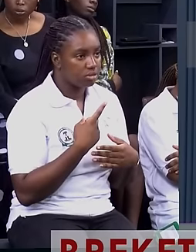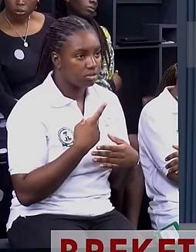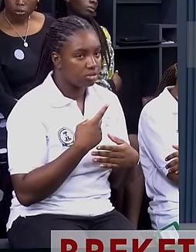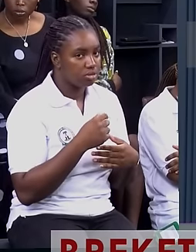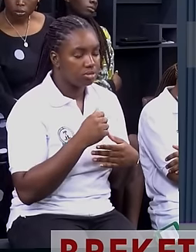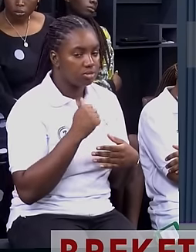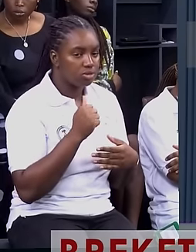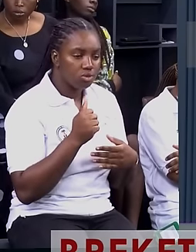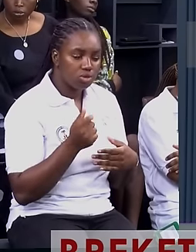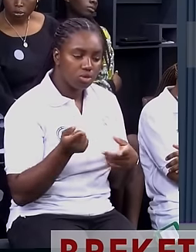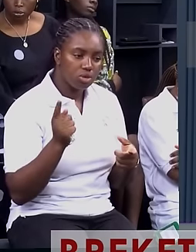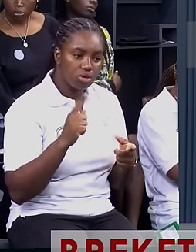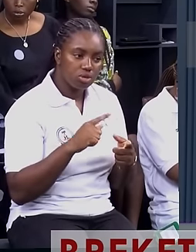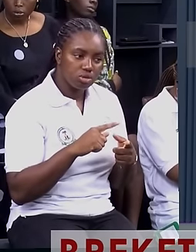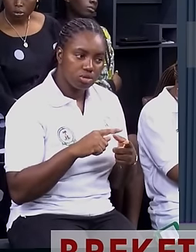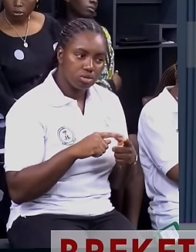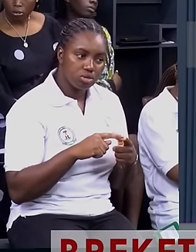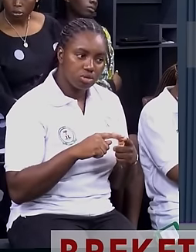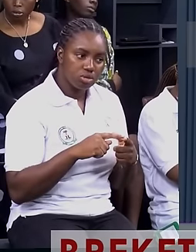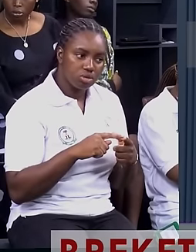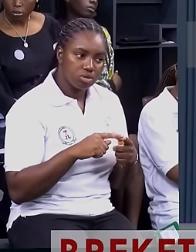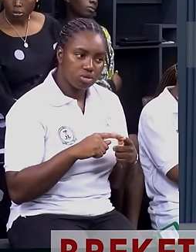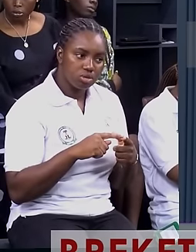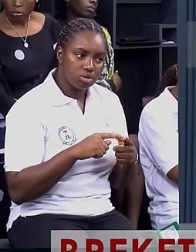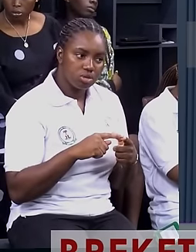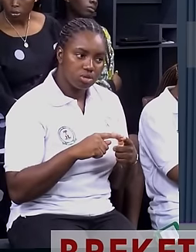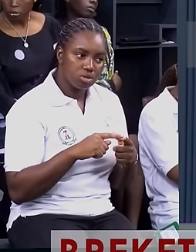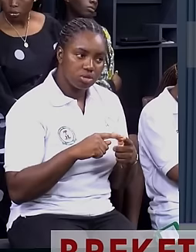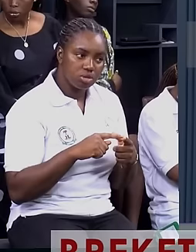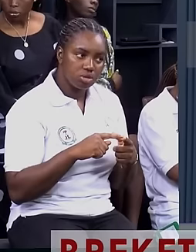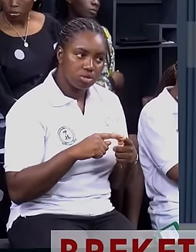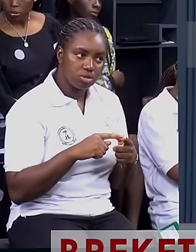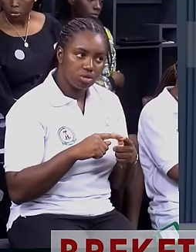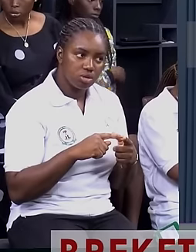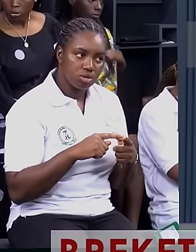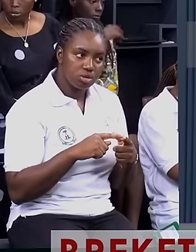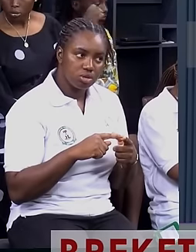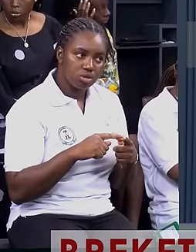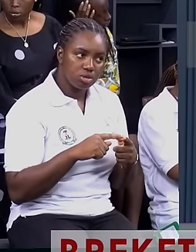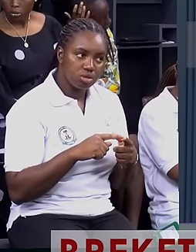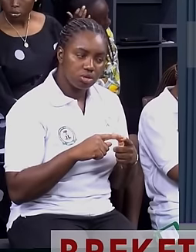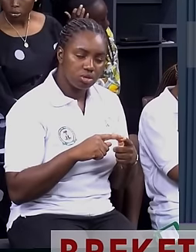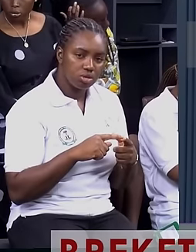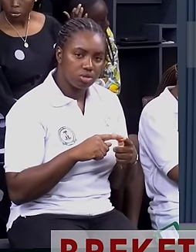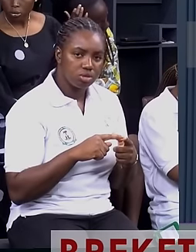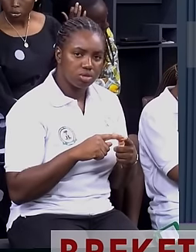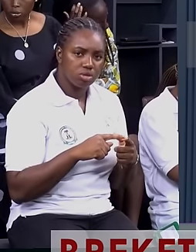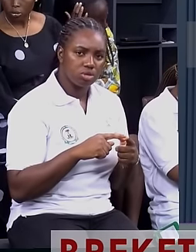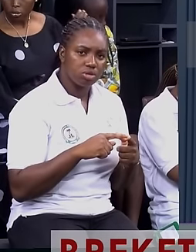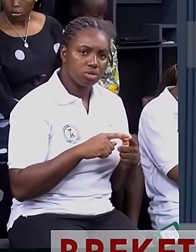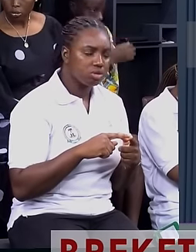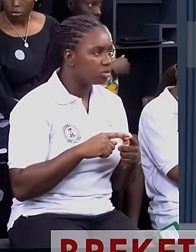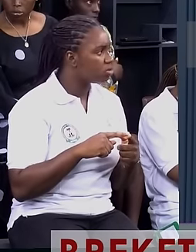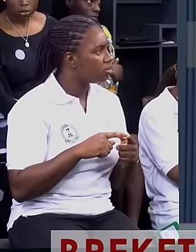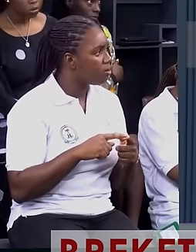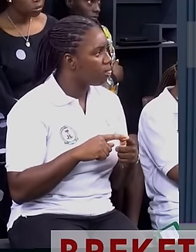of who has seen have come to the office of the top. Is Is